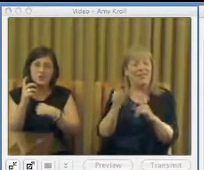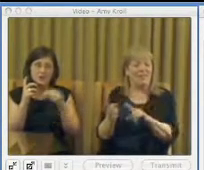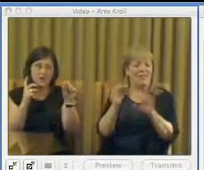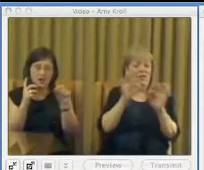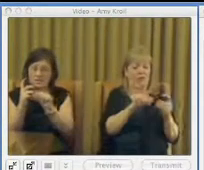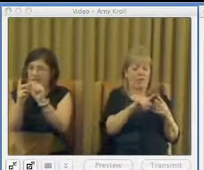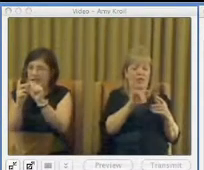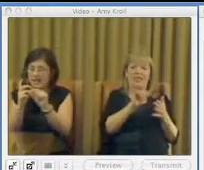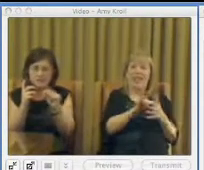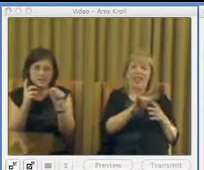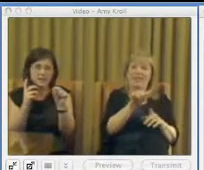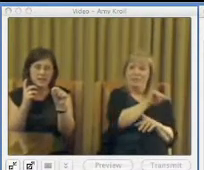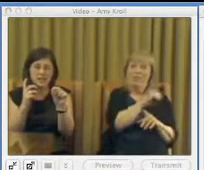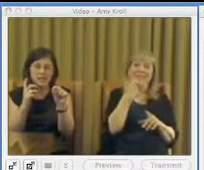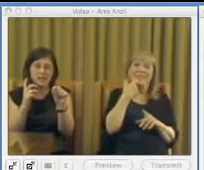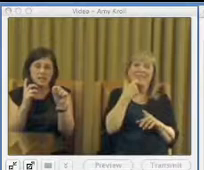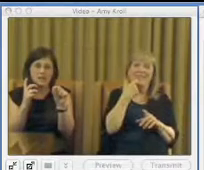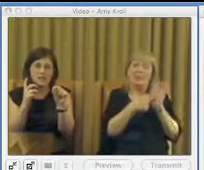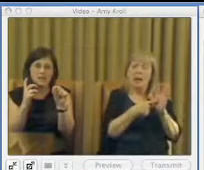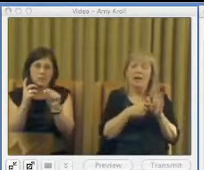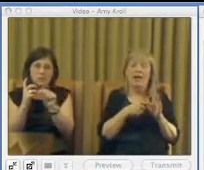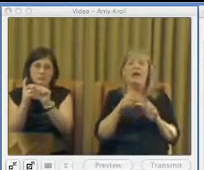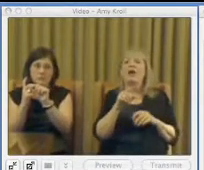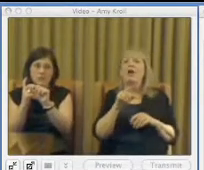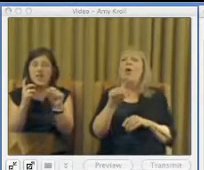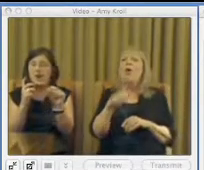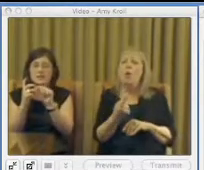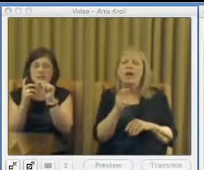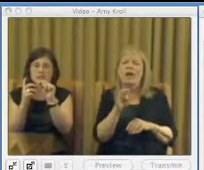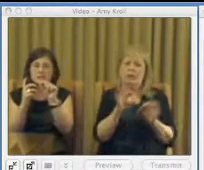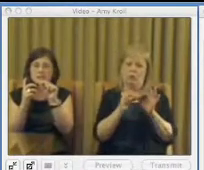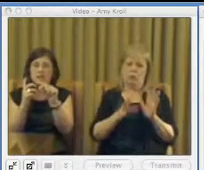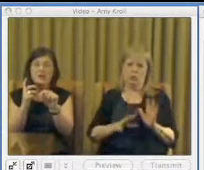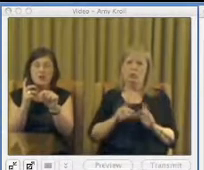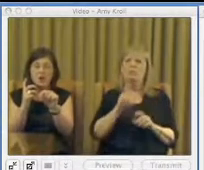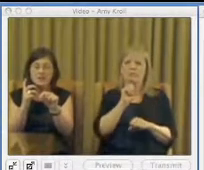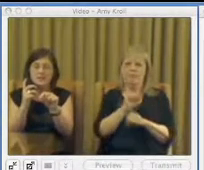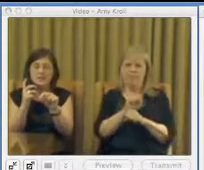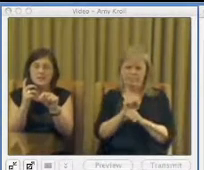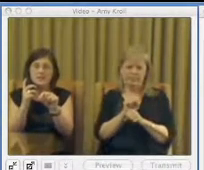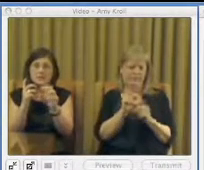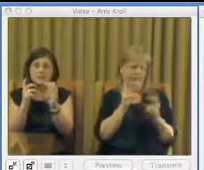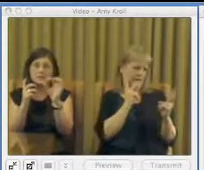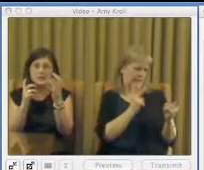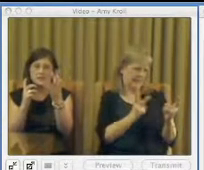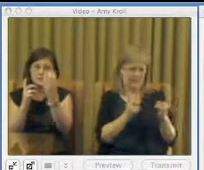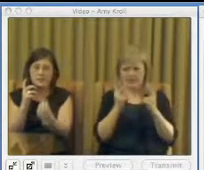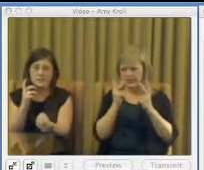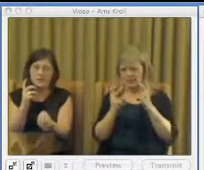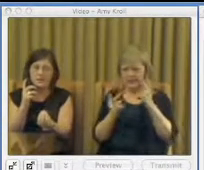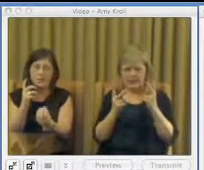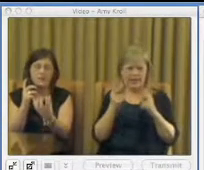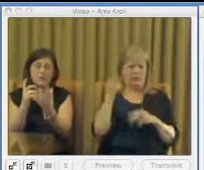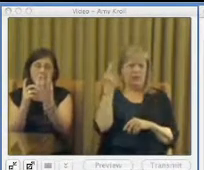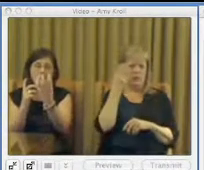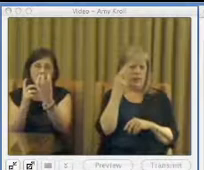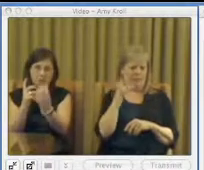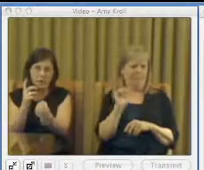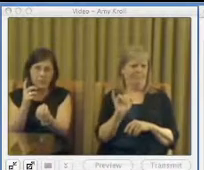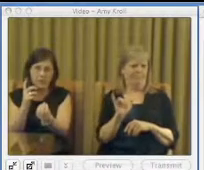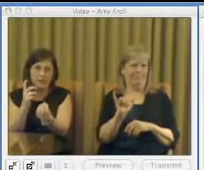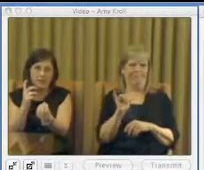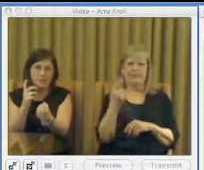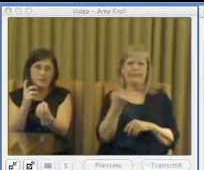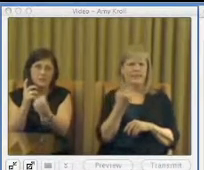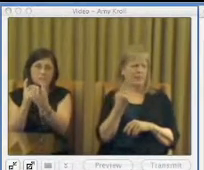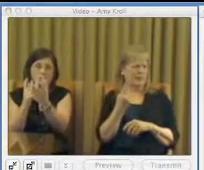back to the previous example, it's only the interpreter that understands or realises, recognises that there's something